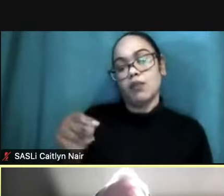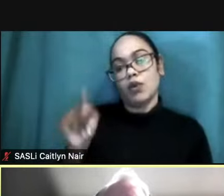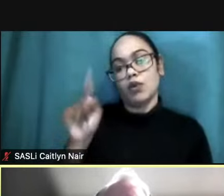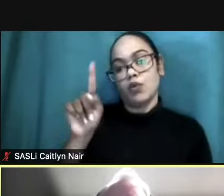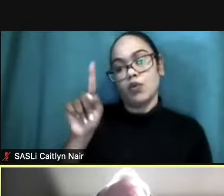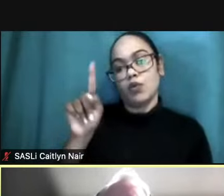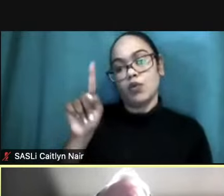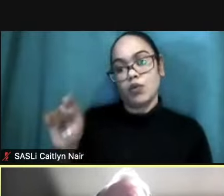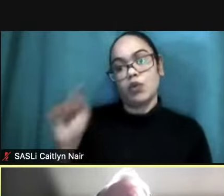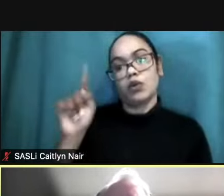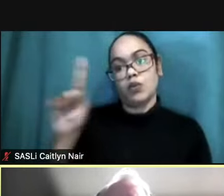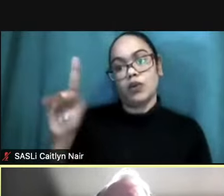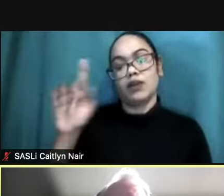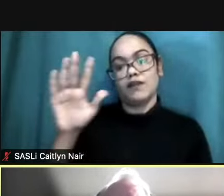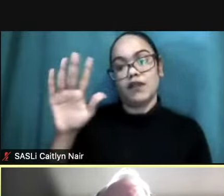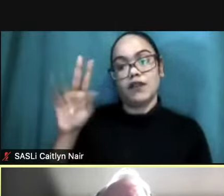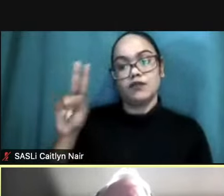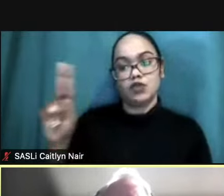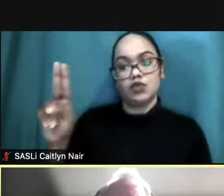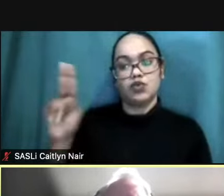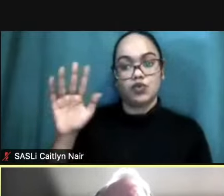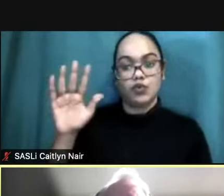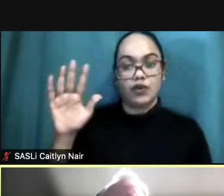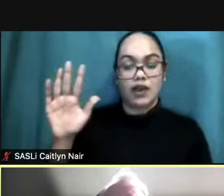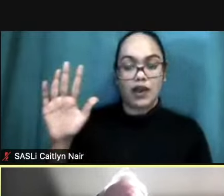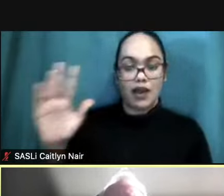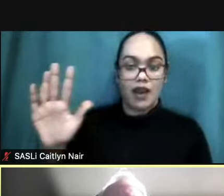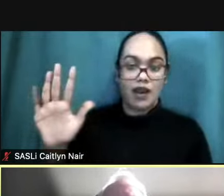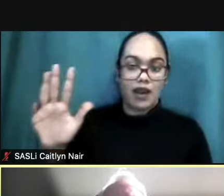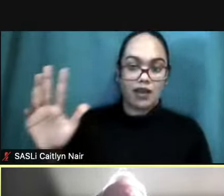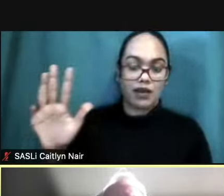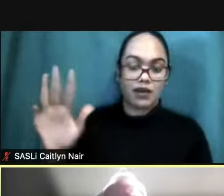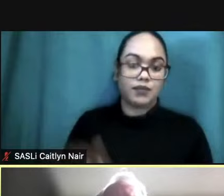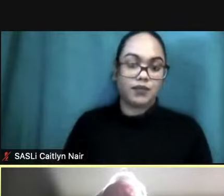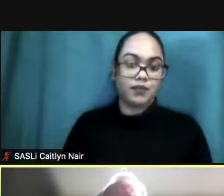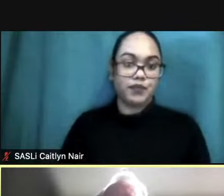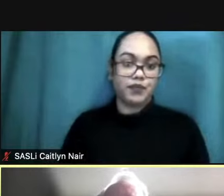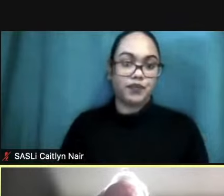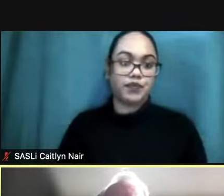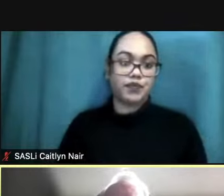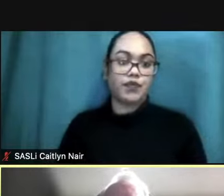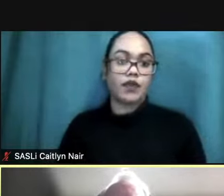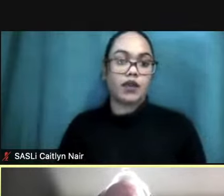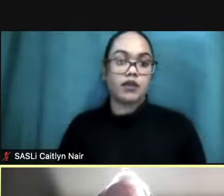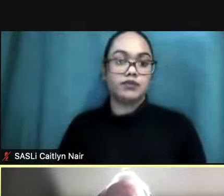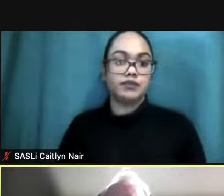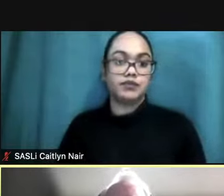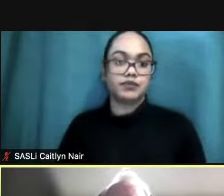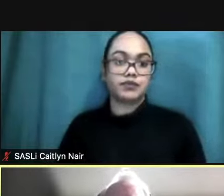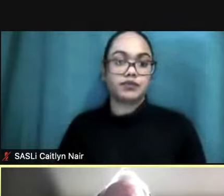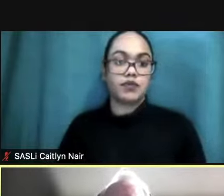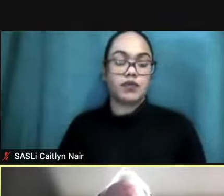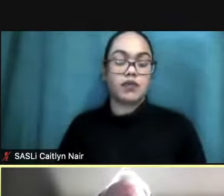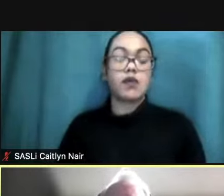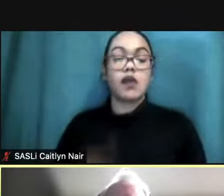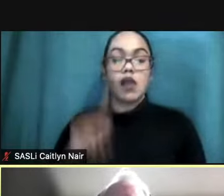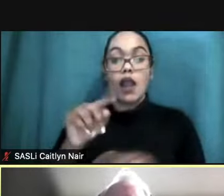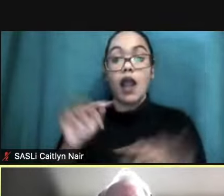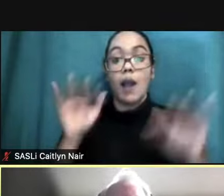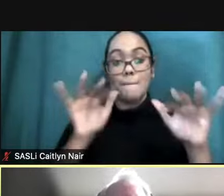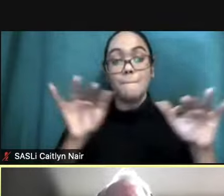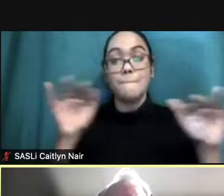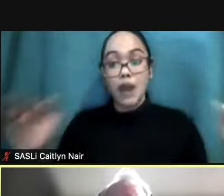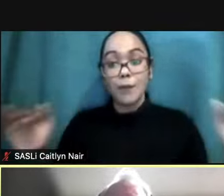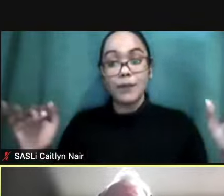to use the terminology. And the public and private testing labs